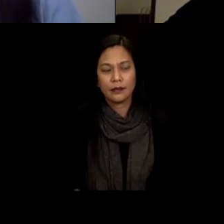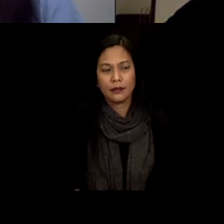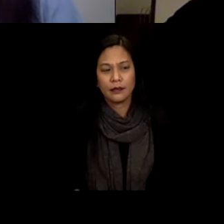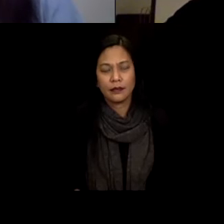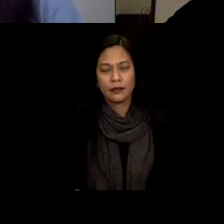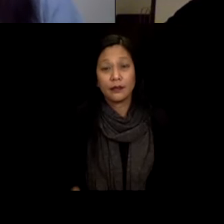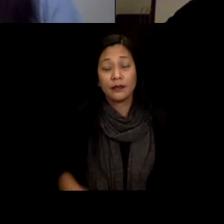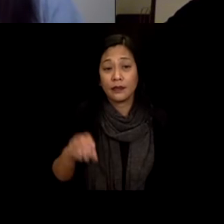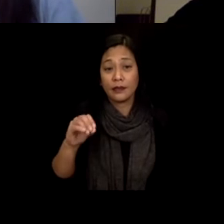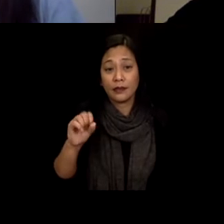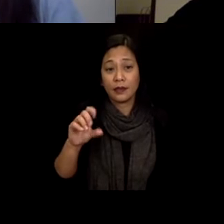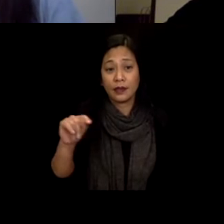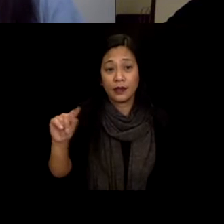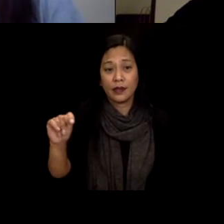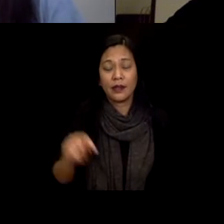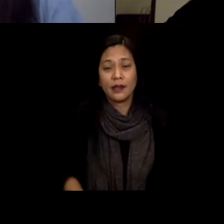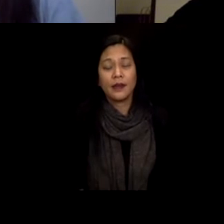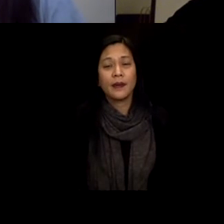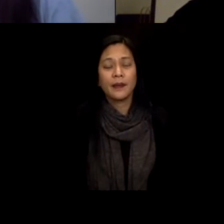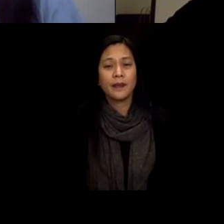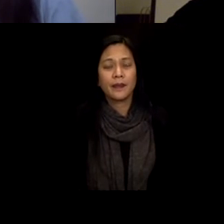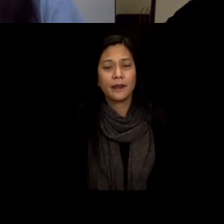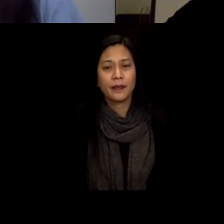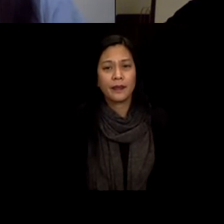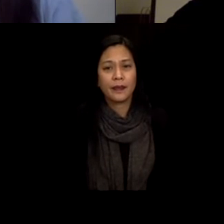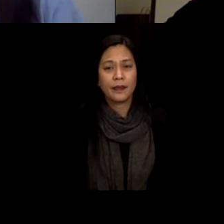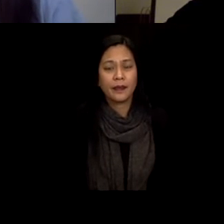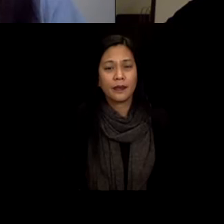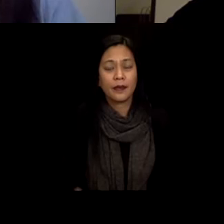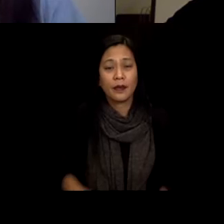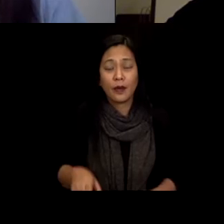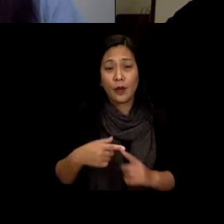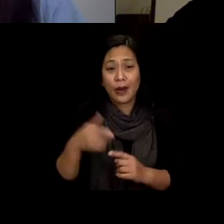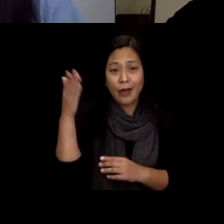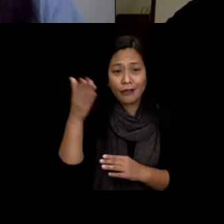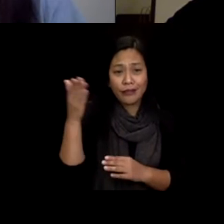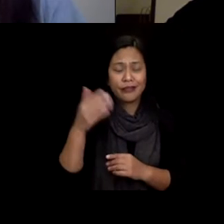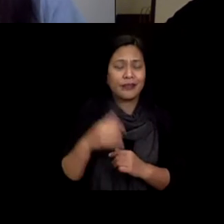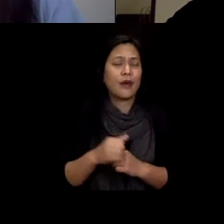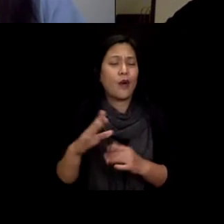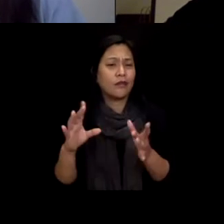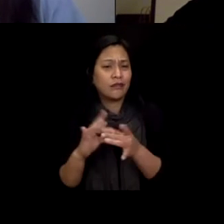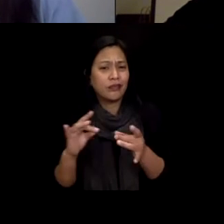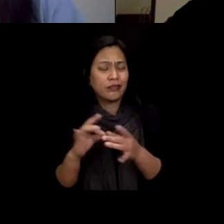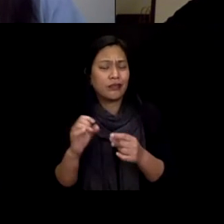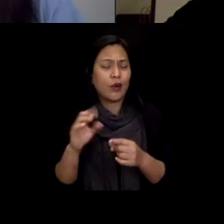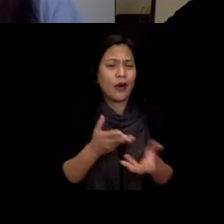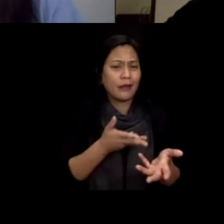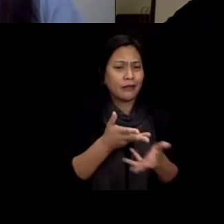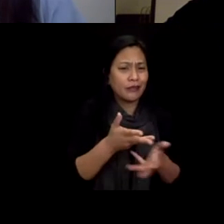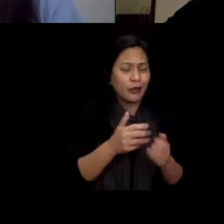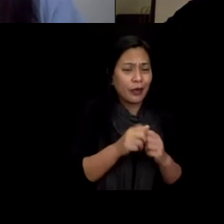whenever I do talks, or even meet people that have never heard of Rendezvous with Madness, I sooner or later I